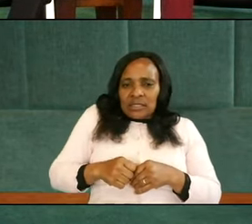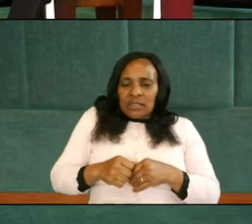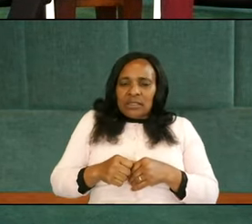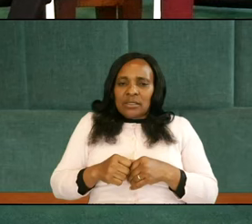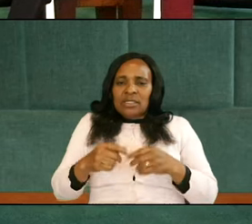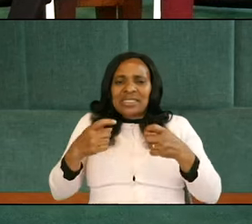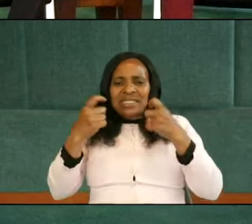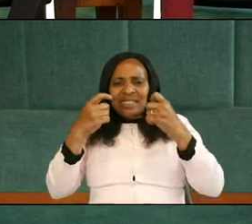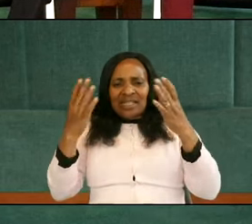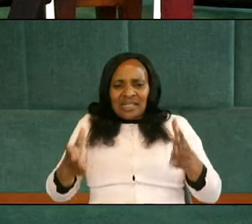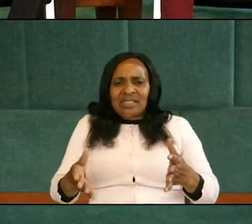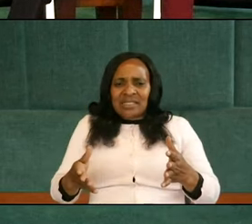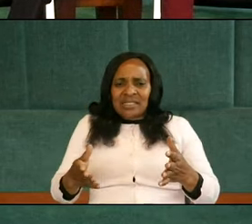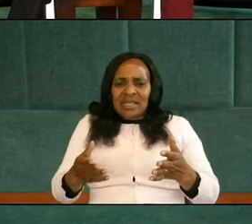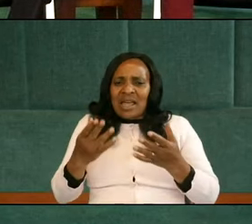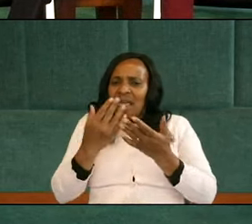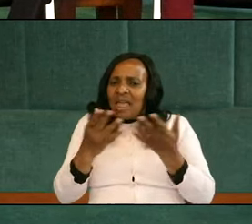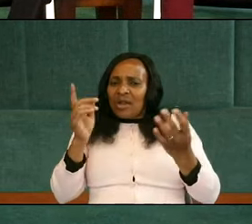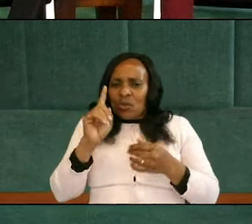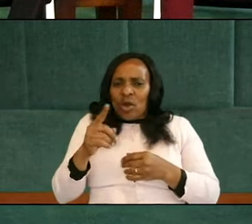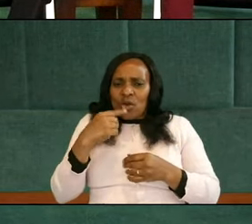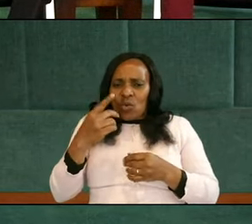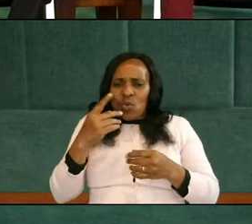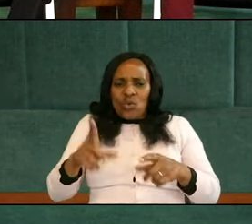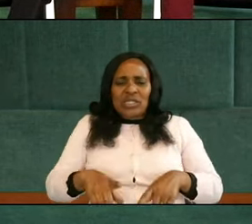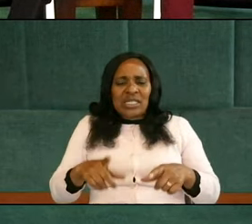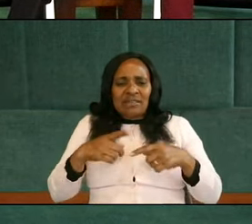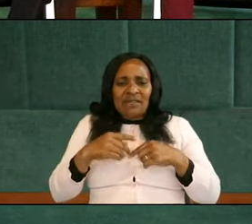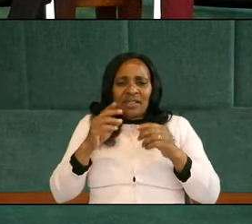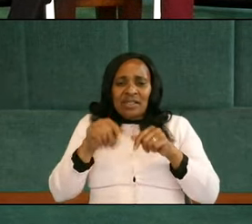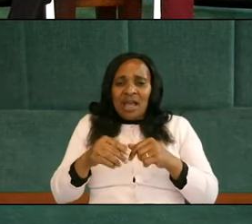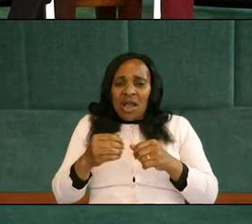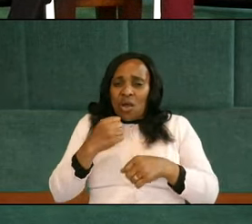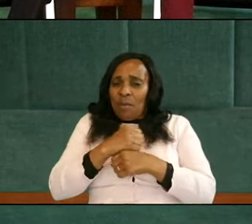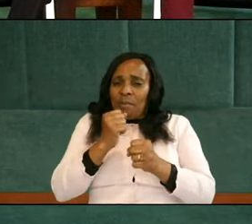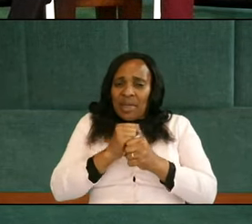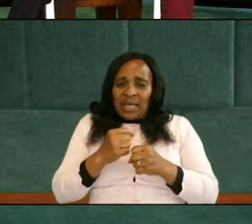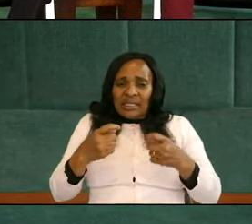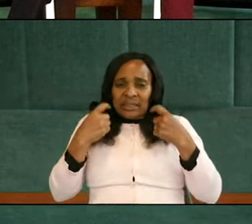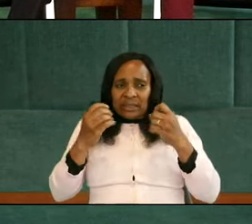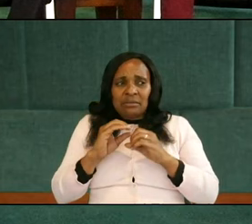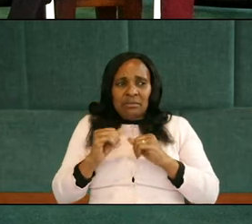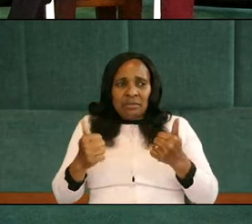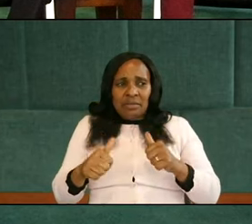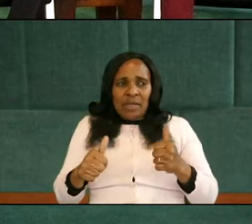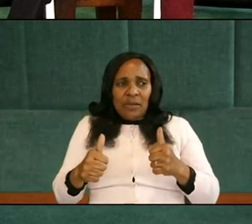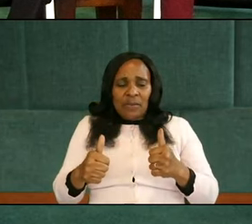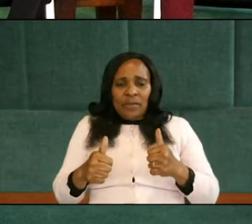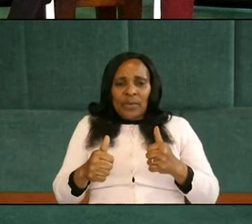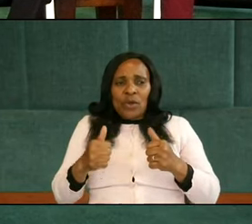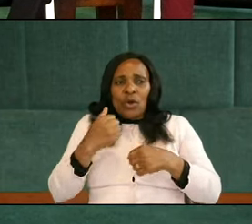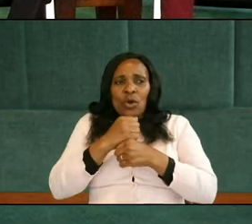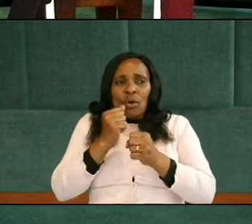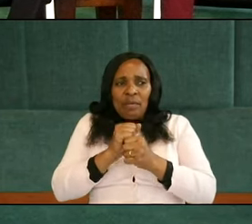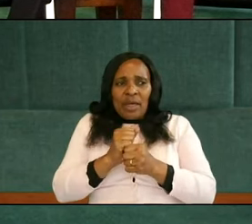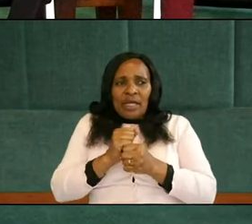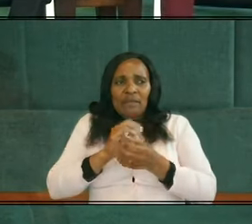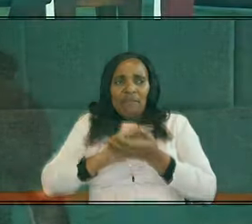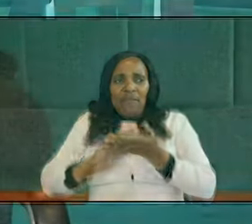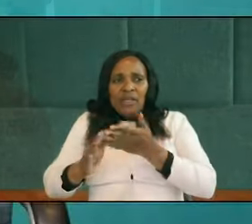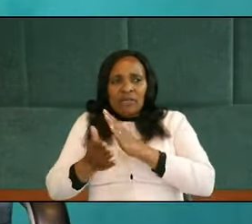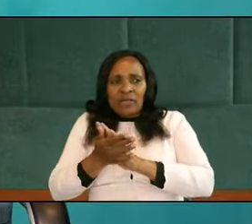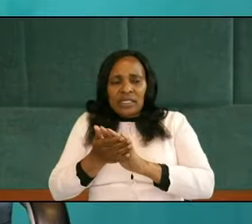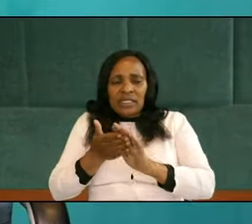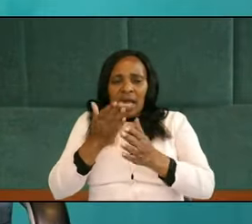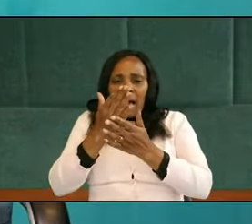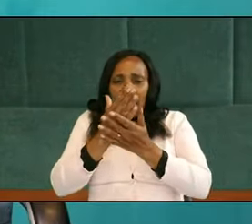all of us are sinners, I don't think there's anyone who's still breathing right now who hasn't committed a sin. We should make repentance a big